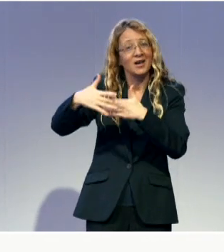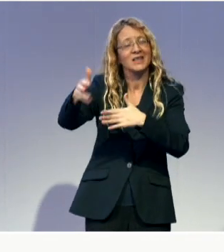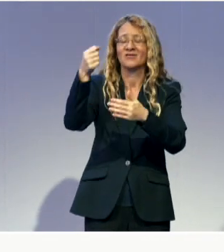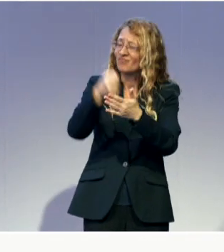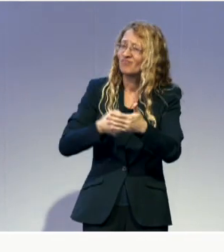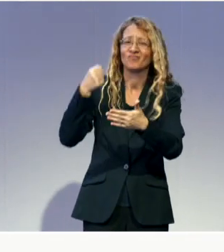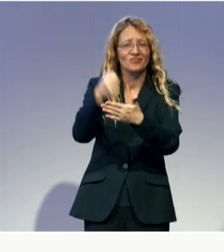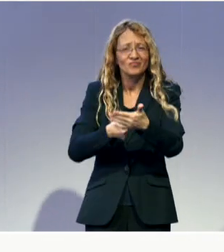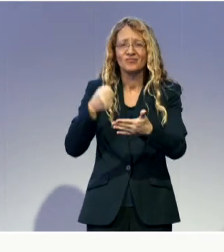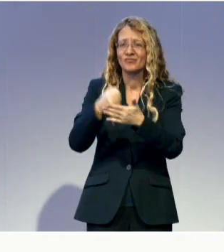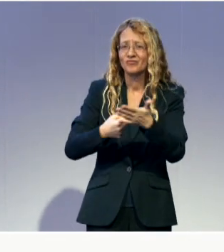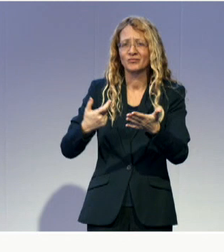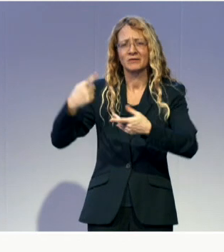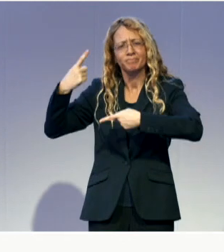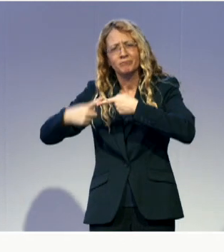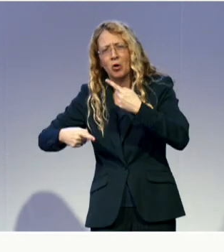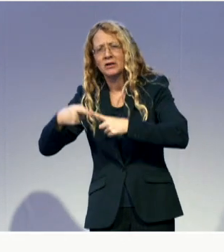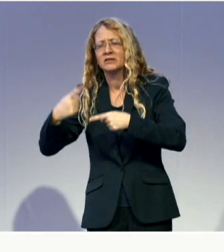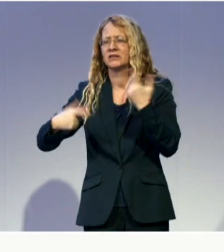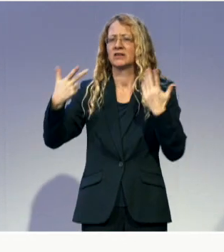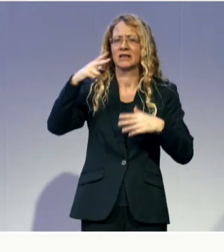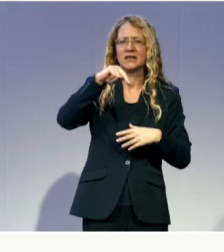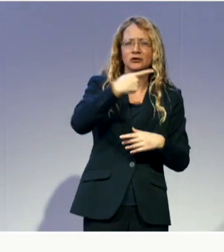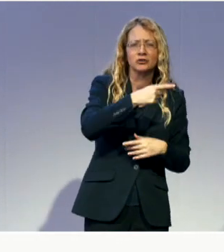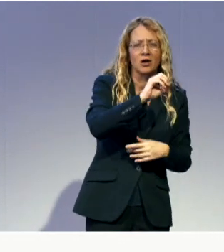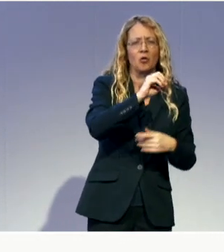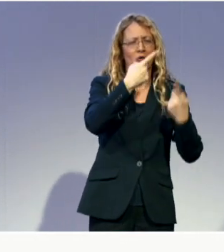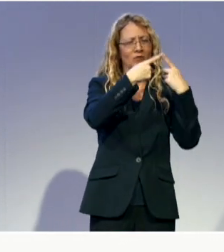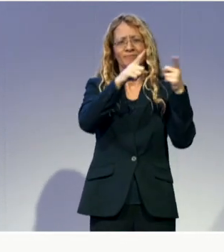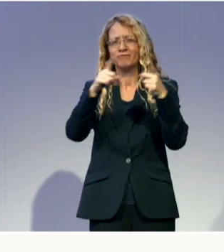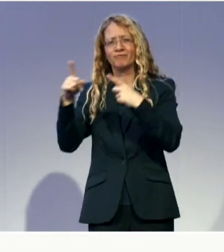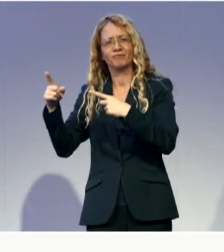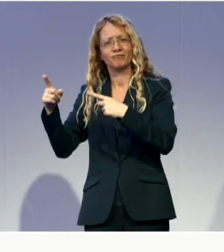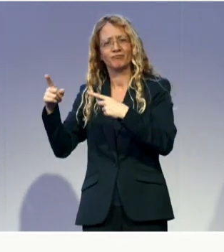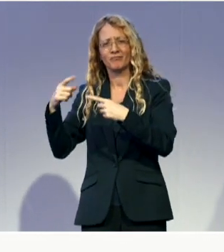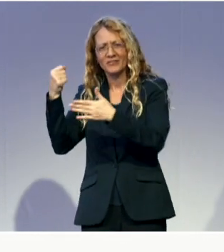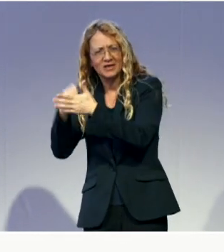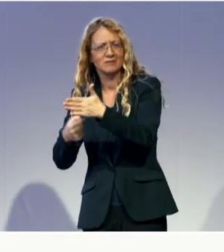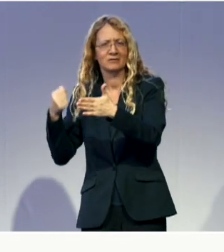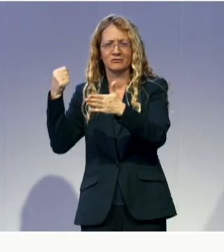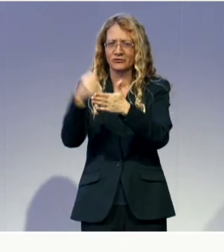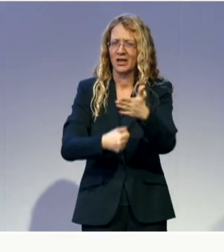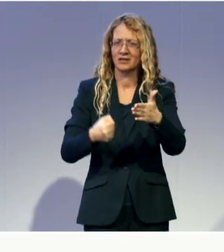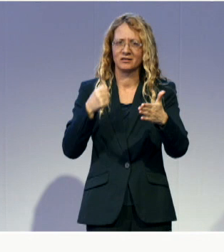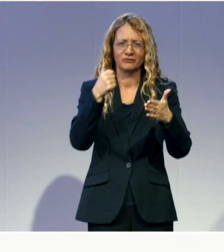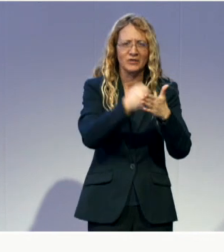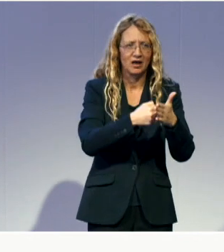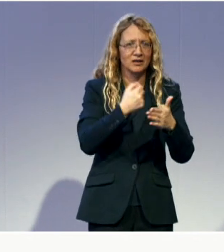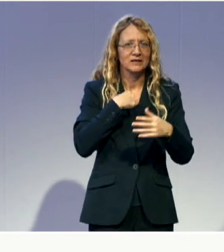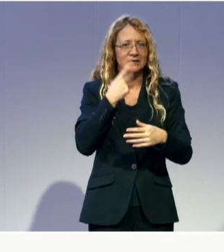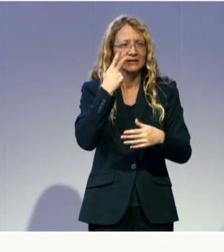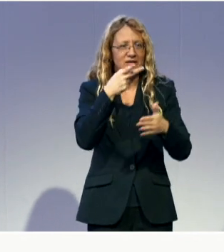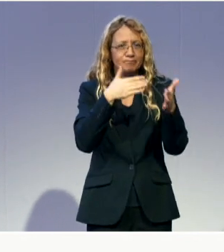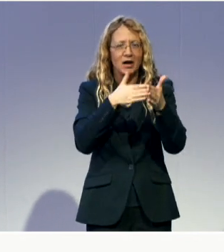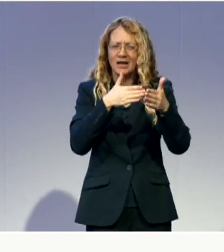with NGOs, both to make inaccessible spaces more